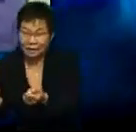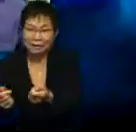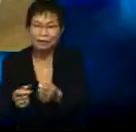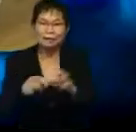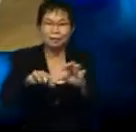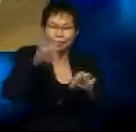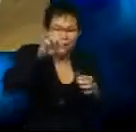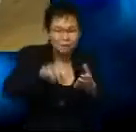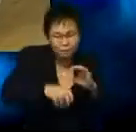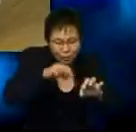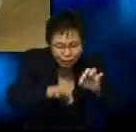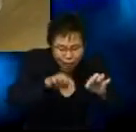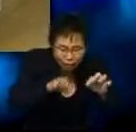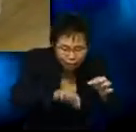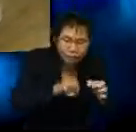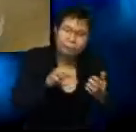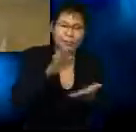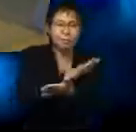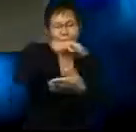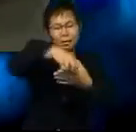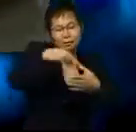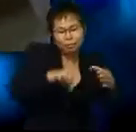Just pick out the paper clips.